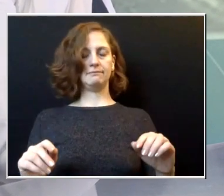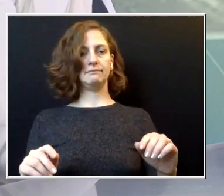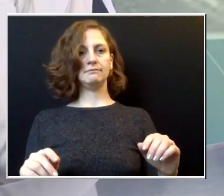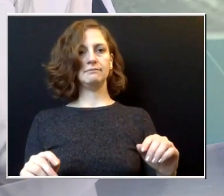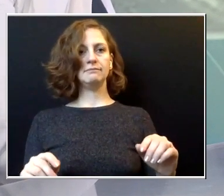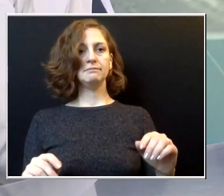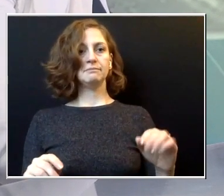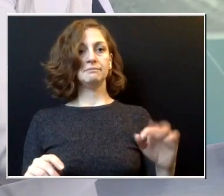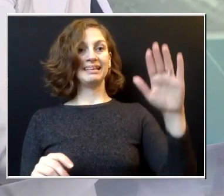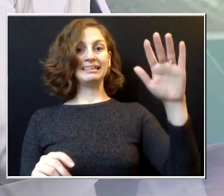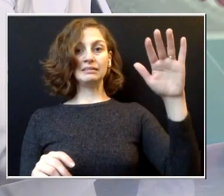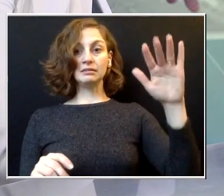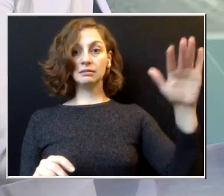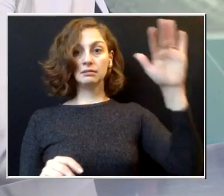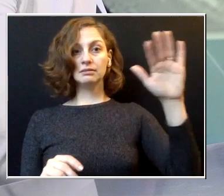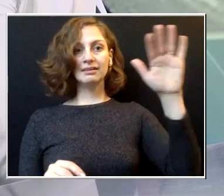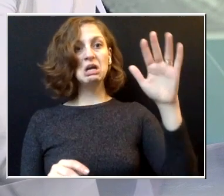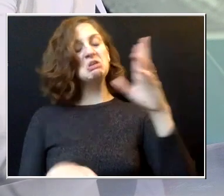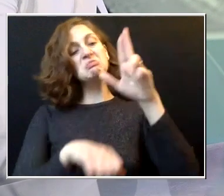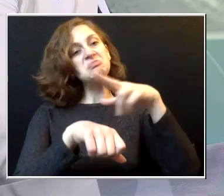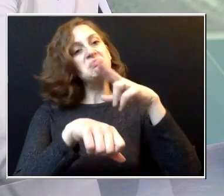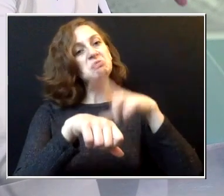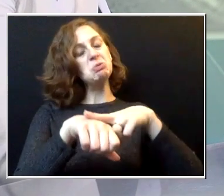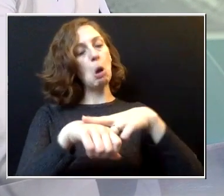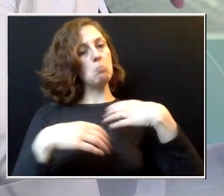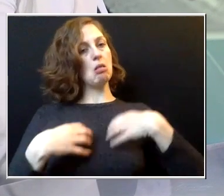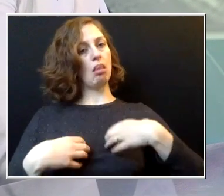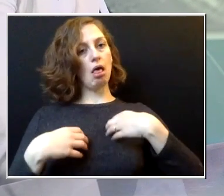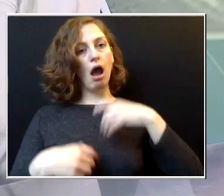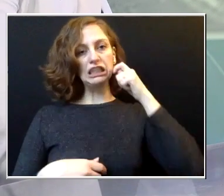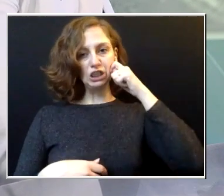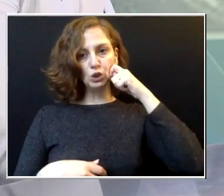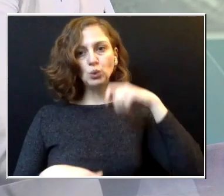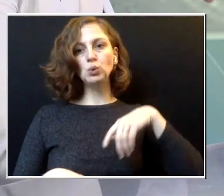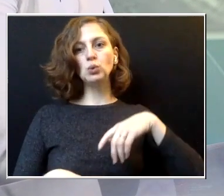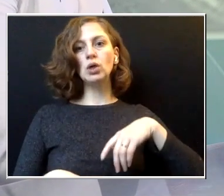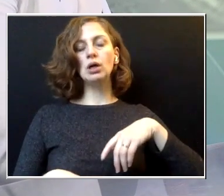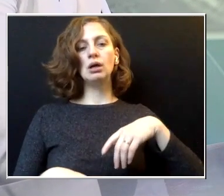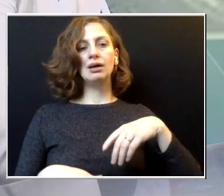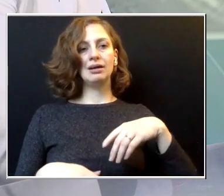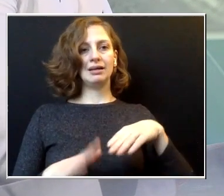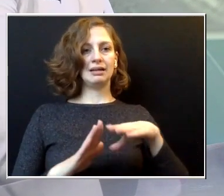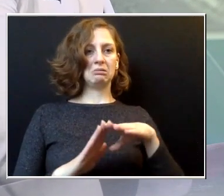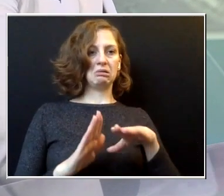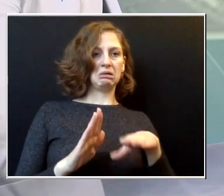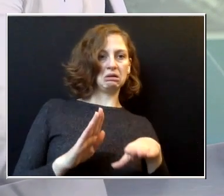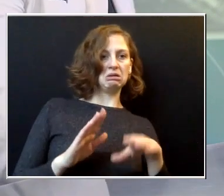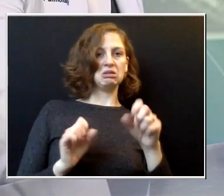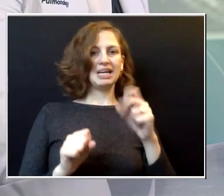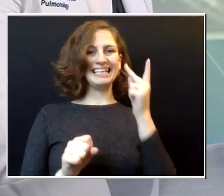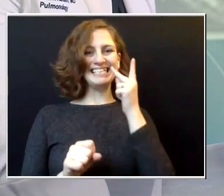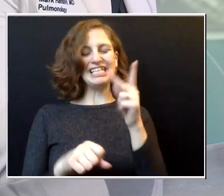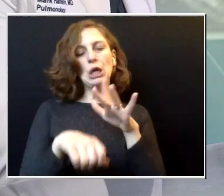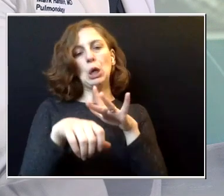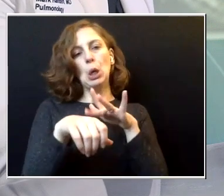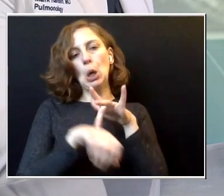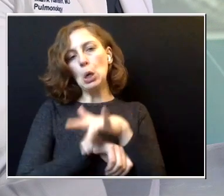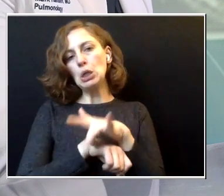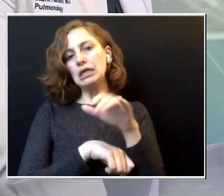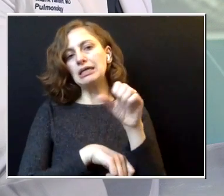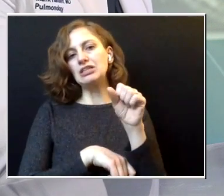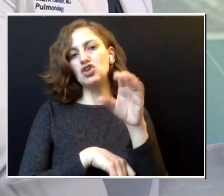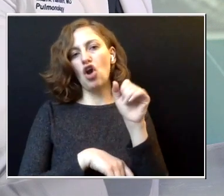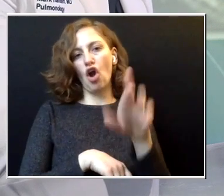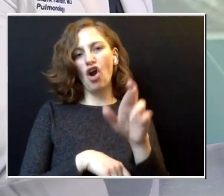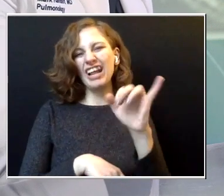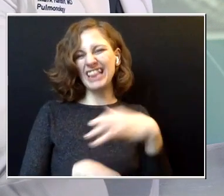of what normal lung tissue looks like. Down here, you can see some early scarring, which is these white lines coming in from the edge. But you can see that over the next